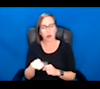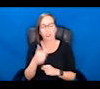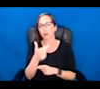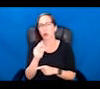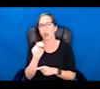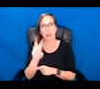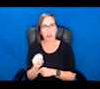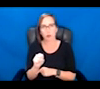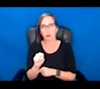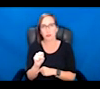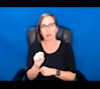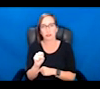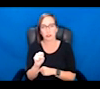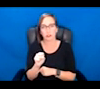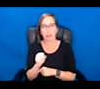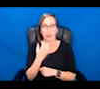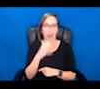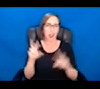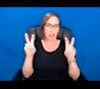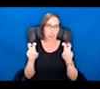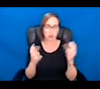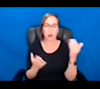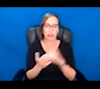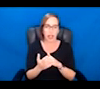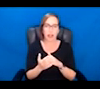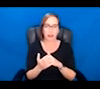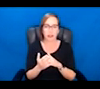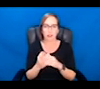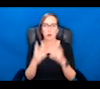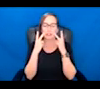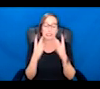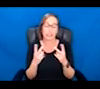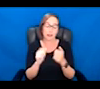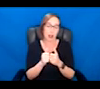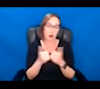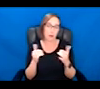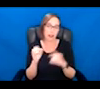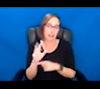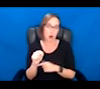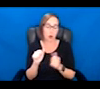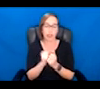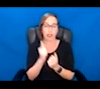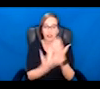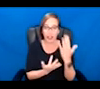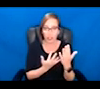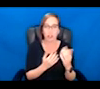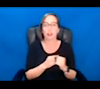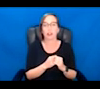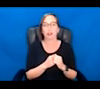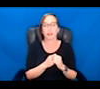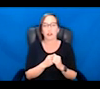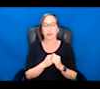news, the hottest year on record once again. We see how that plays out in terms of the forest fires, but also how that plays out in terms